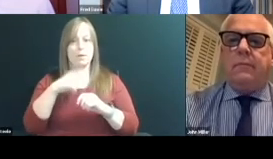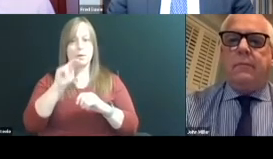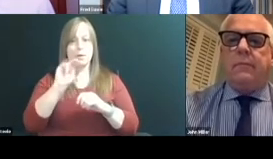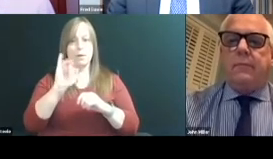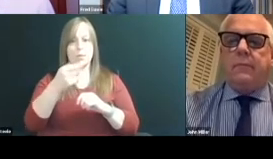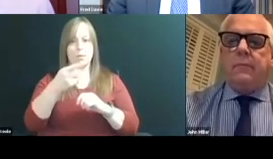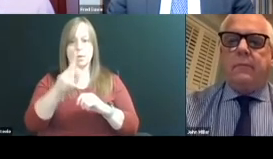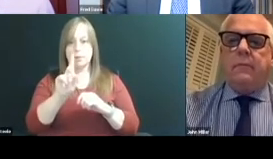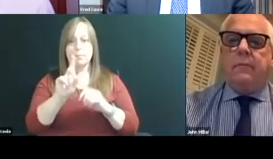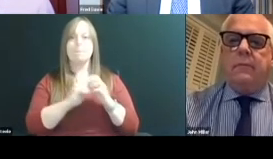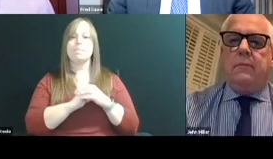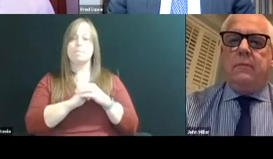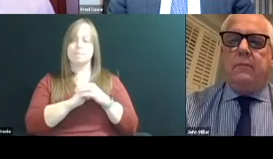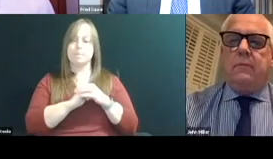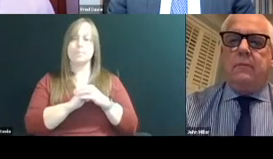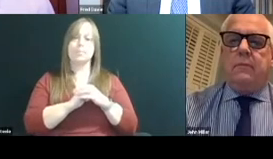NYPD.